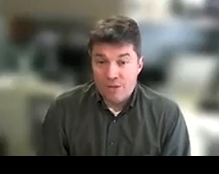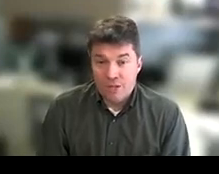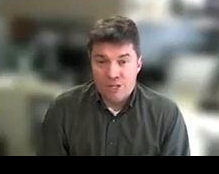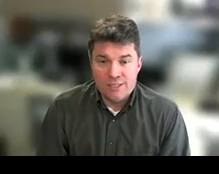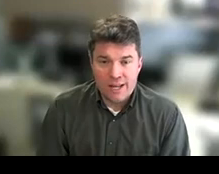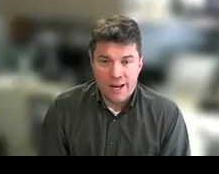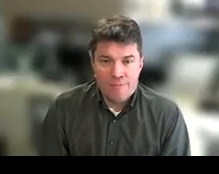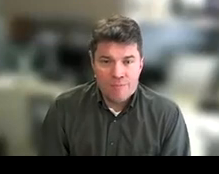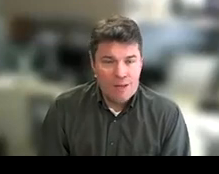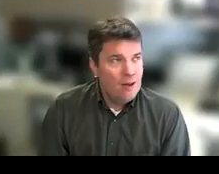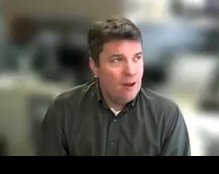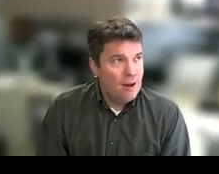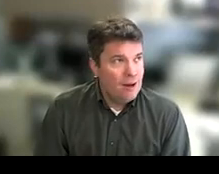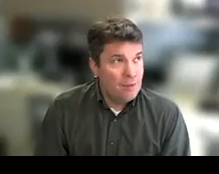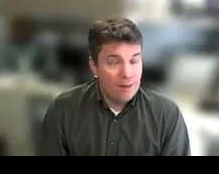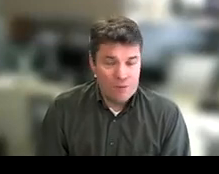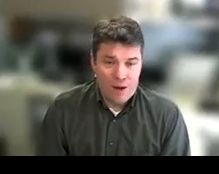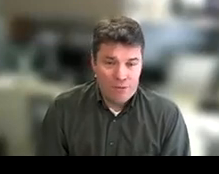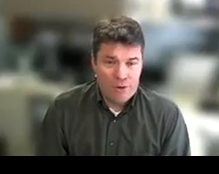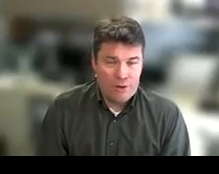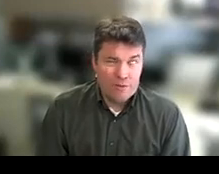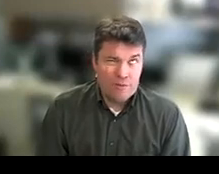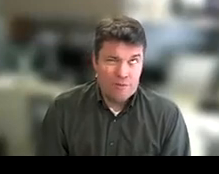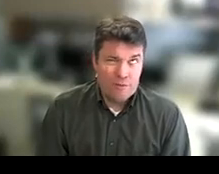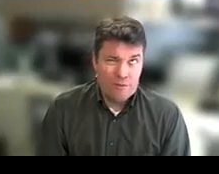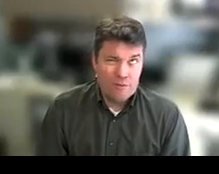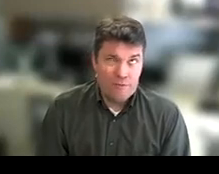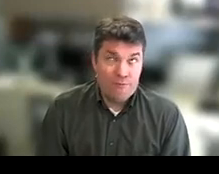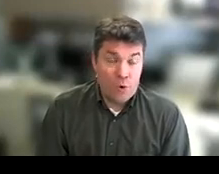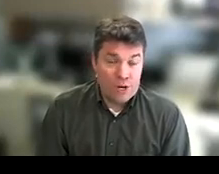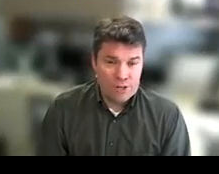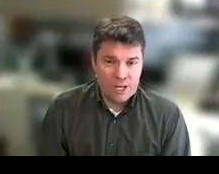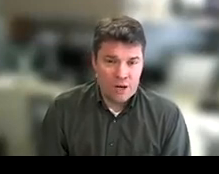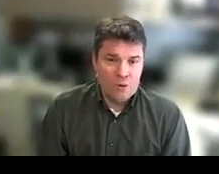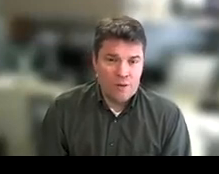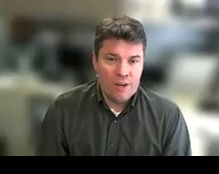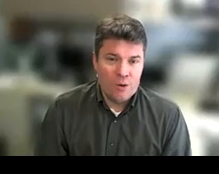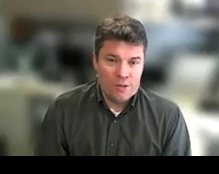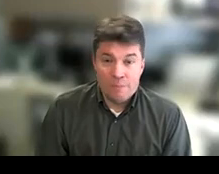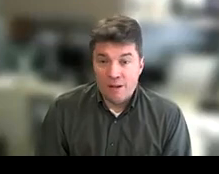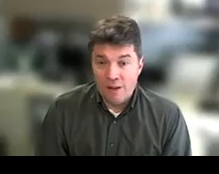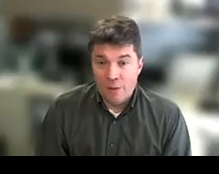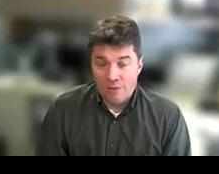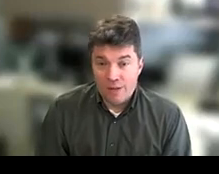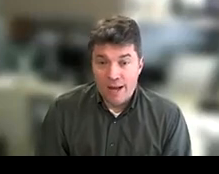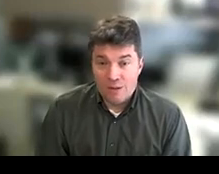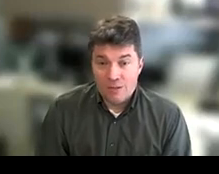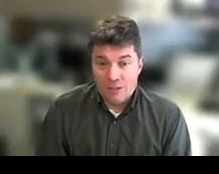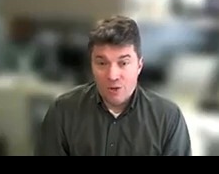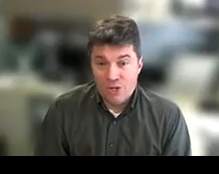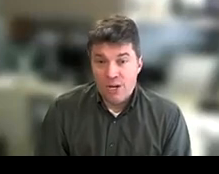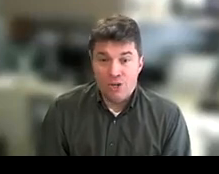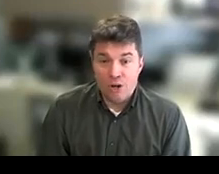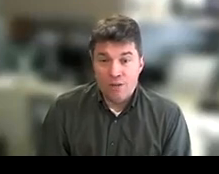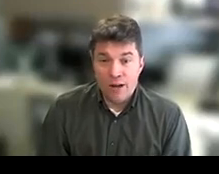a long time, still used today. But it's about 4 years ago, there was a bill that went through the